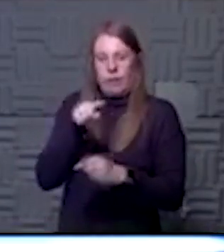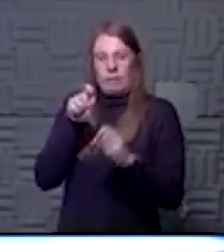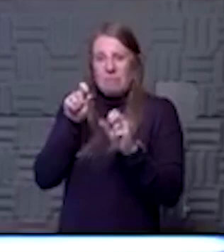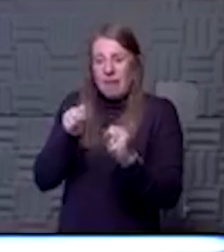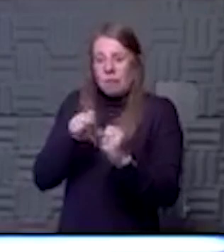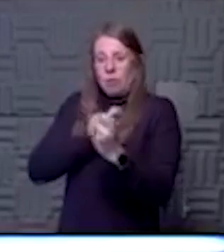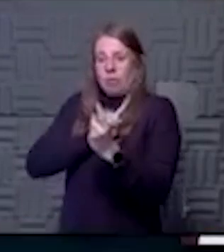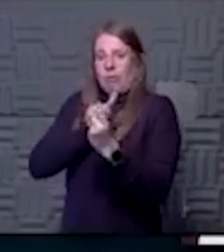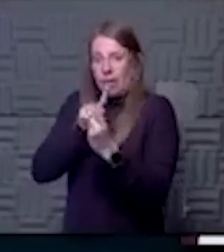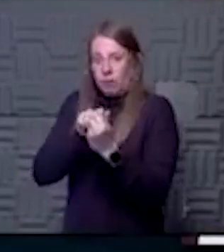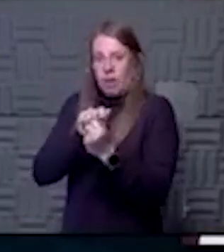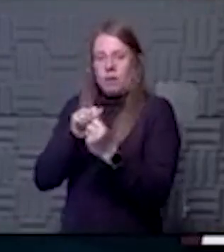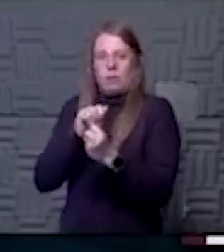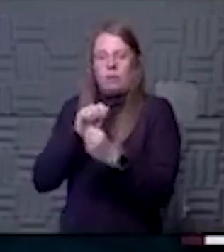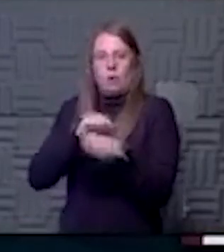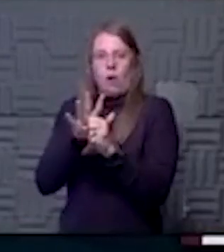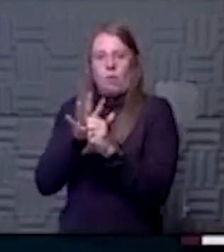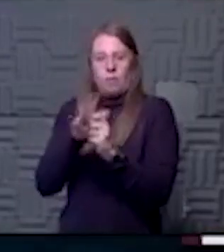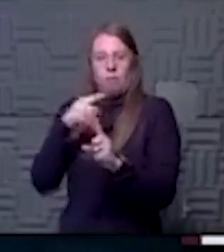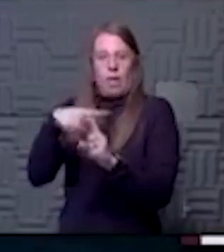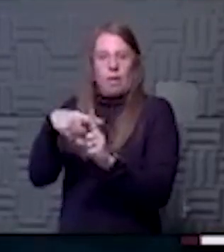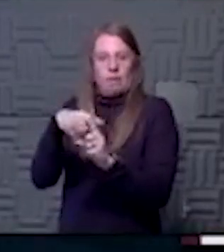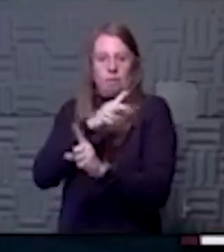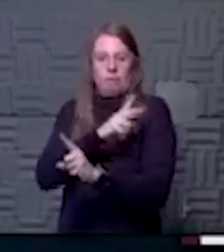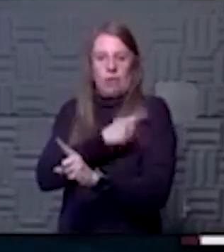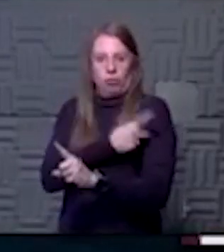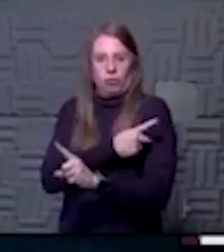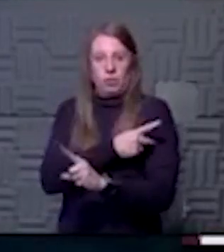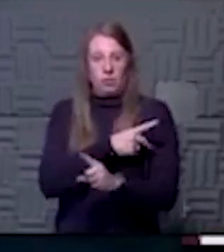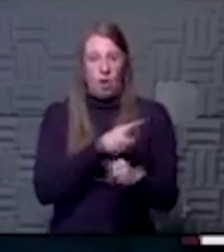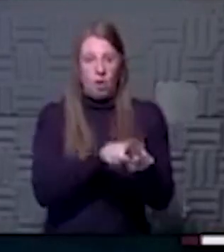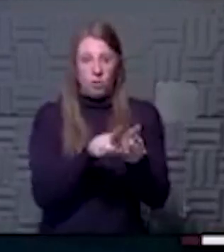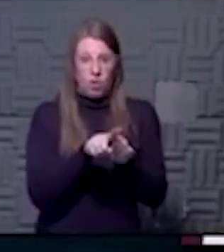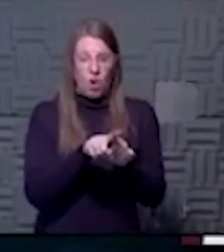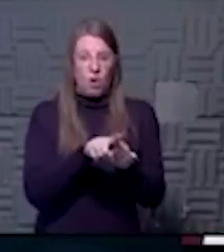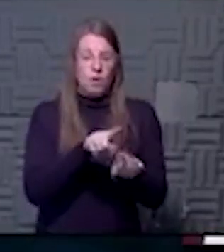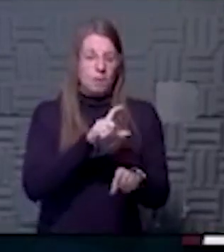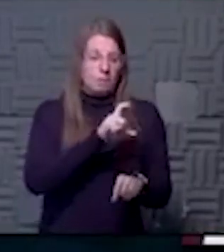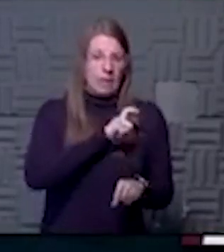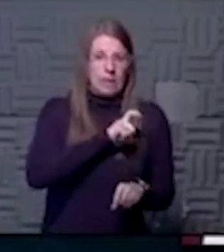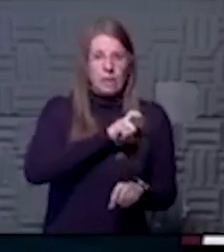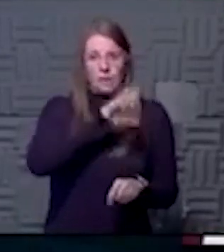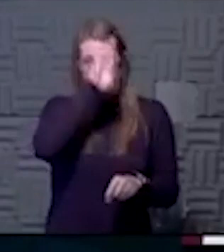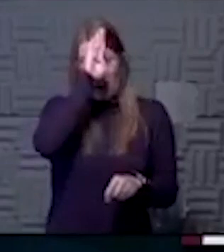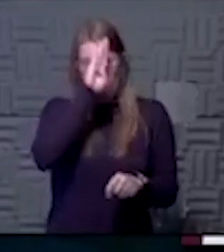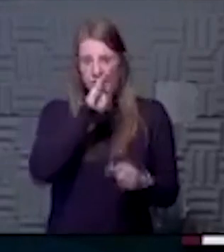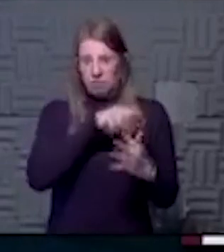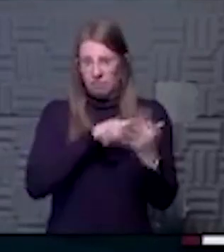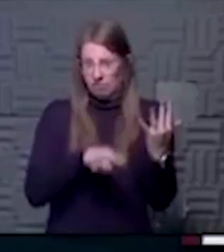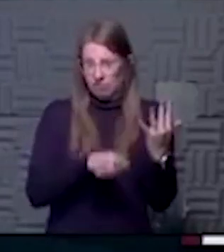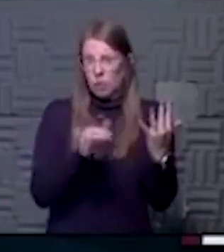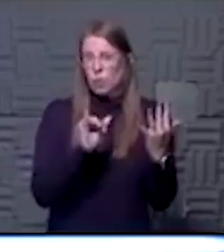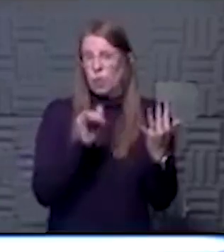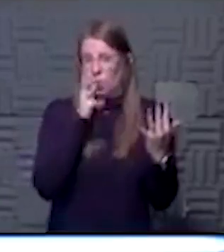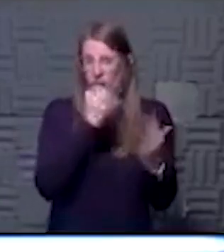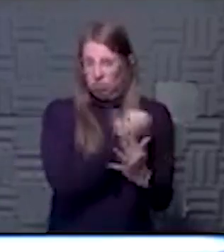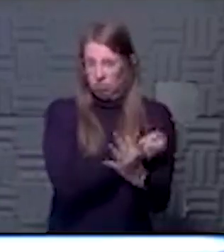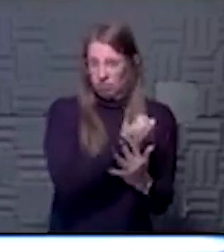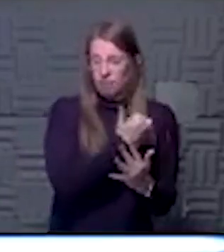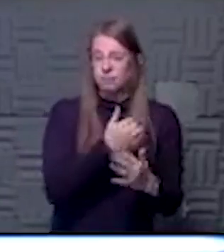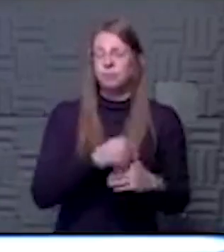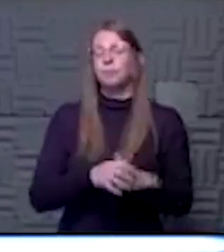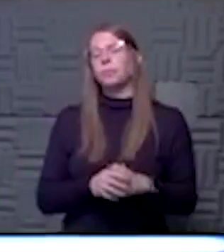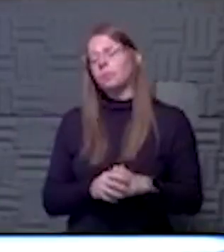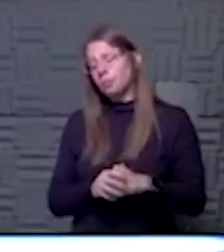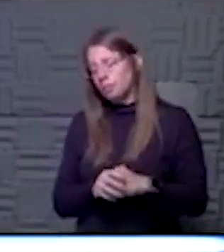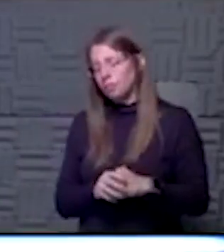positive patients. And then will that go into with first responders as well, police, firemen, et cetera? We are